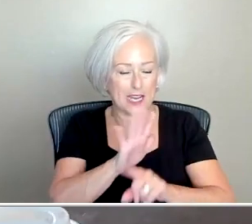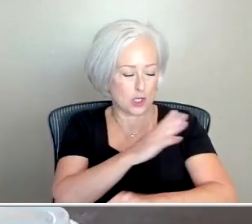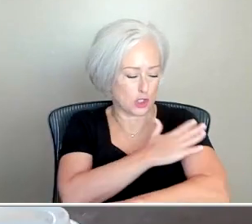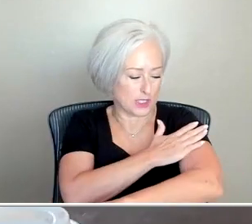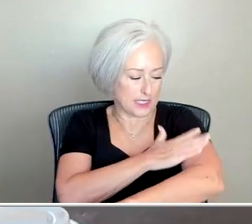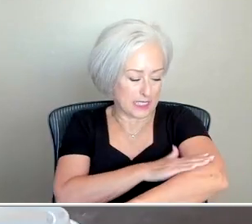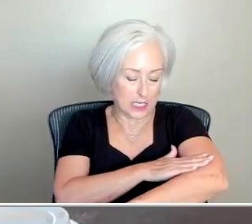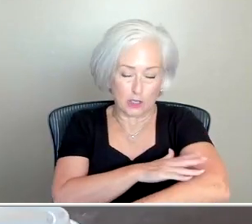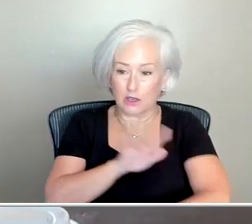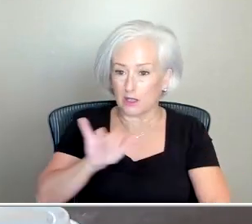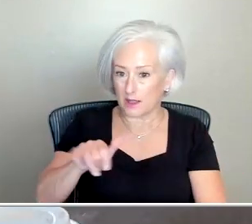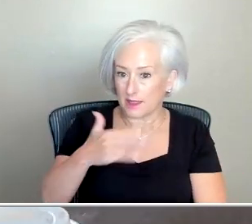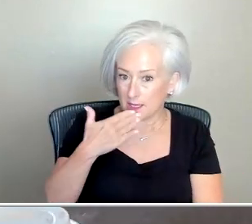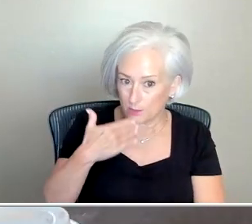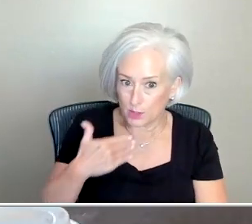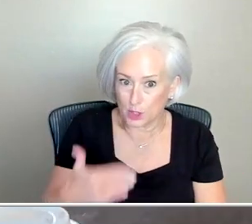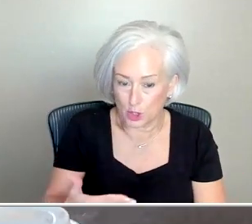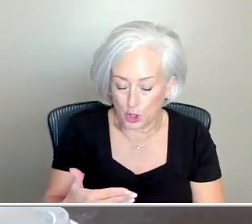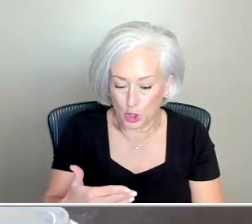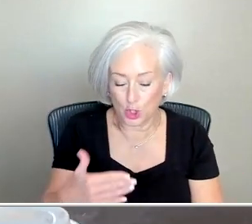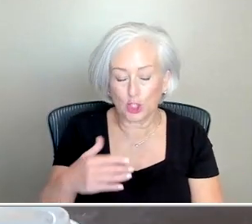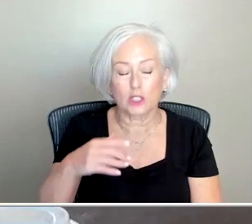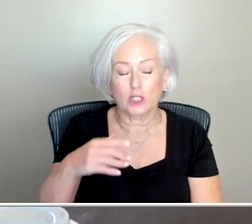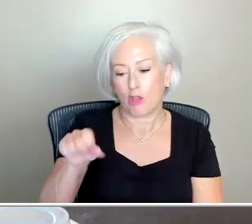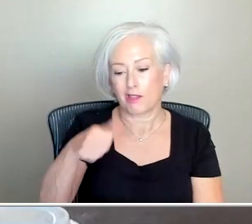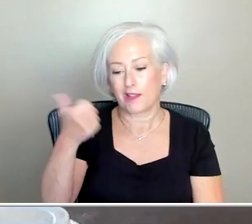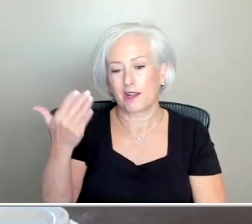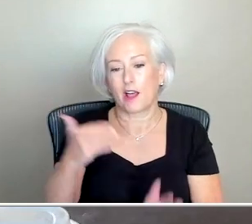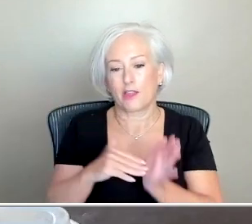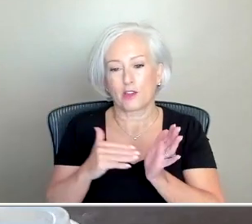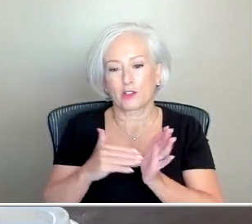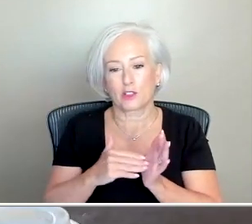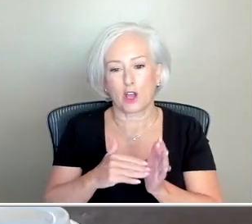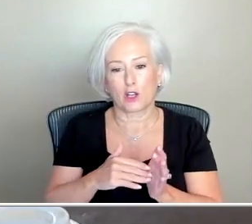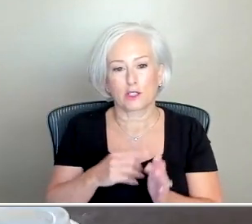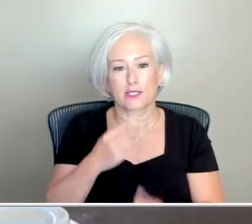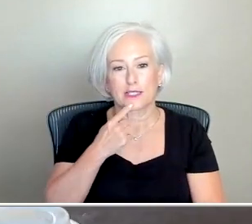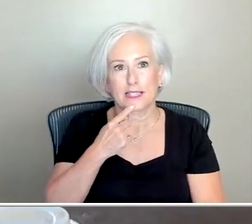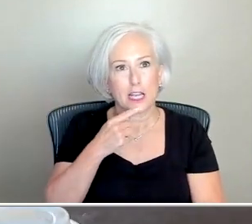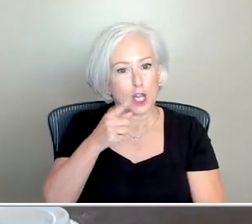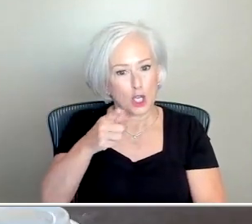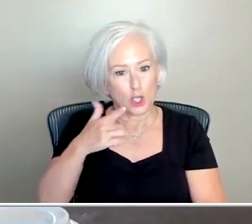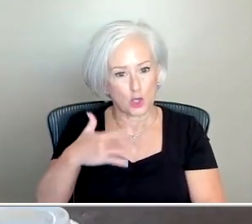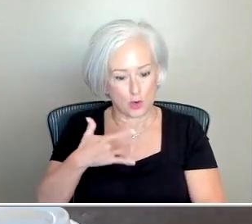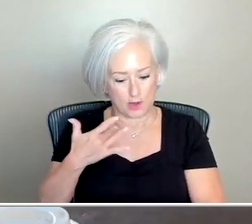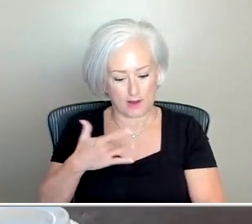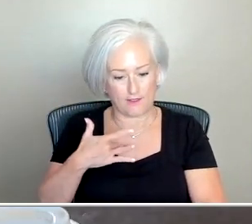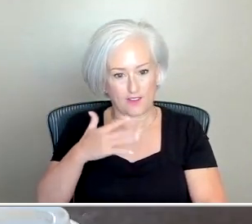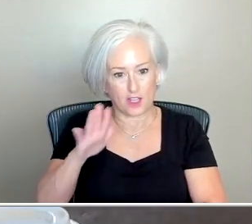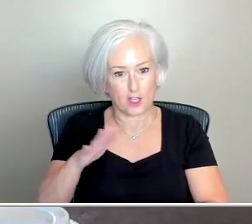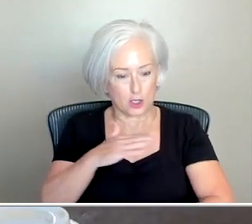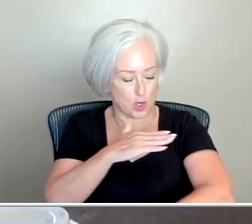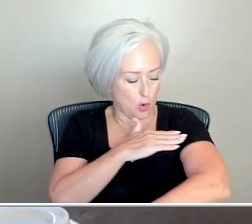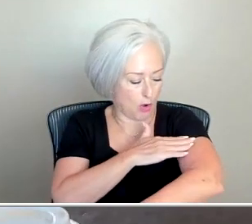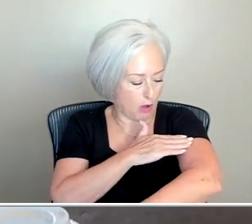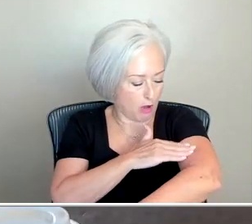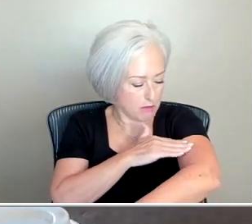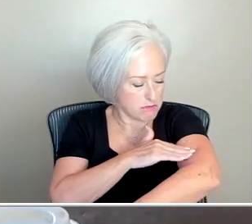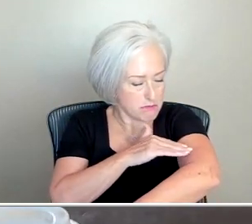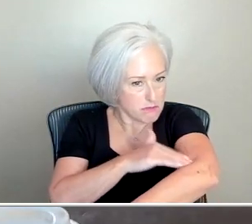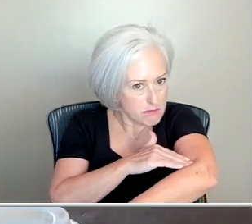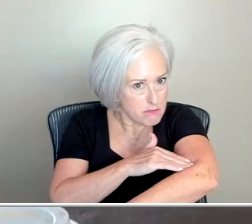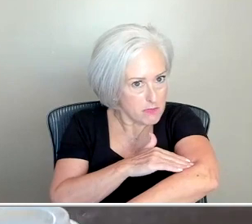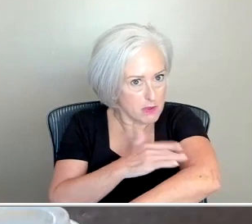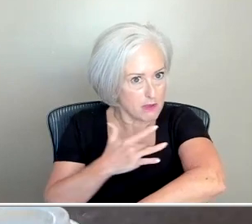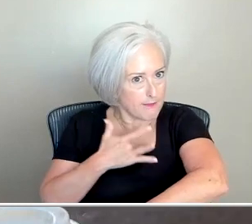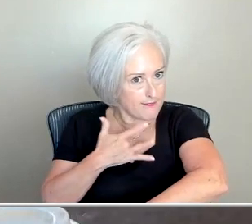of doctors thought maybe I could just feel my arm and see if anything's coming back, and then we do a CAT scan. So I would